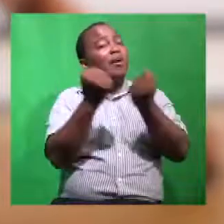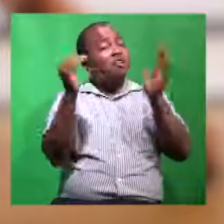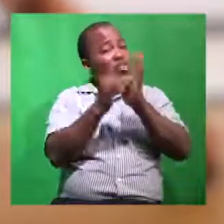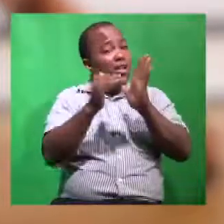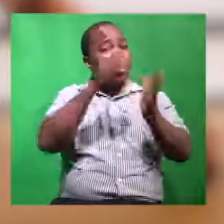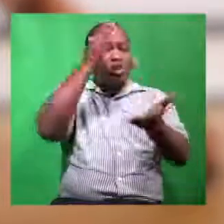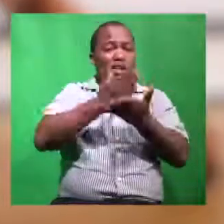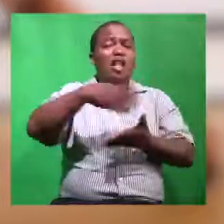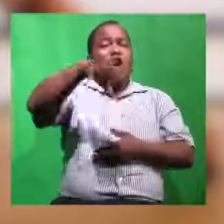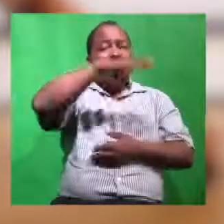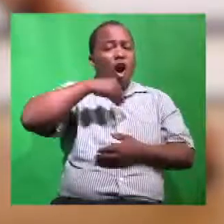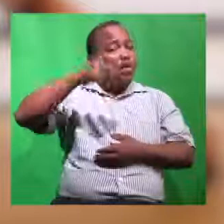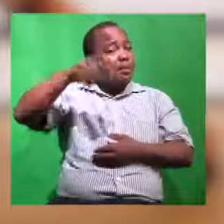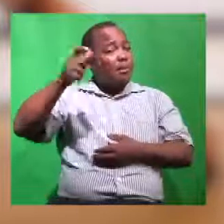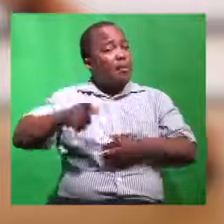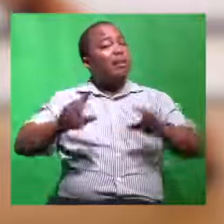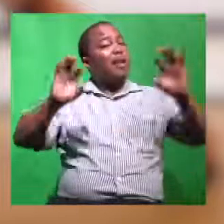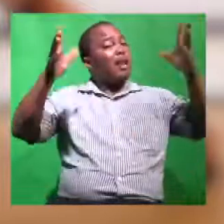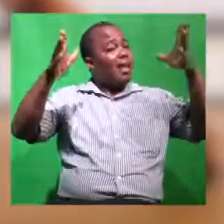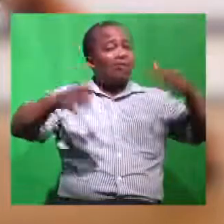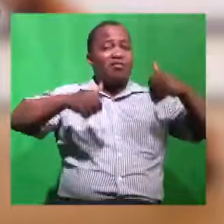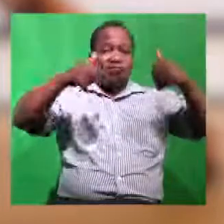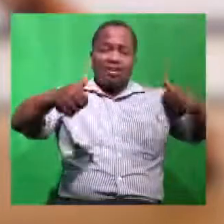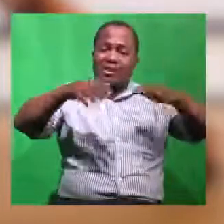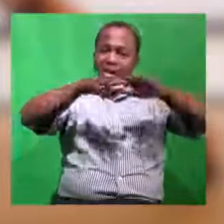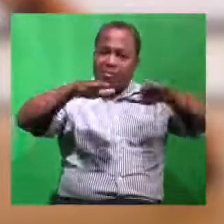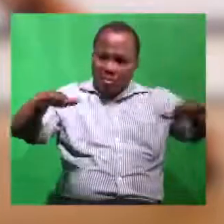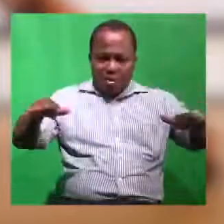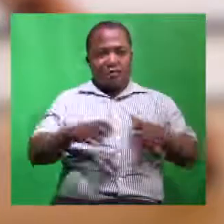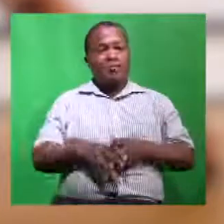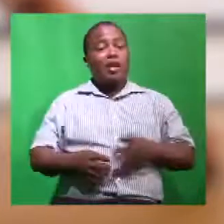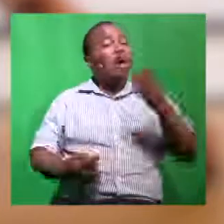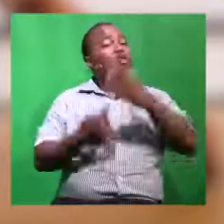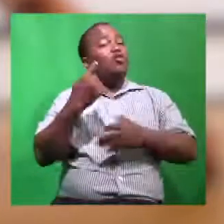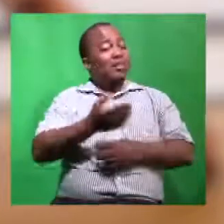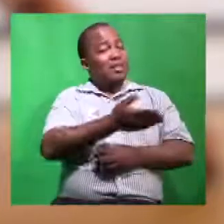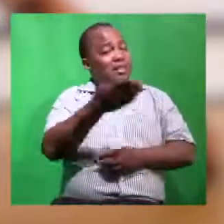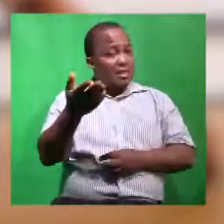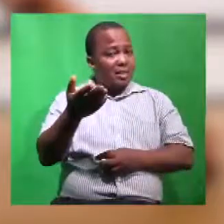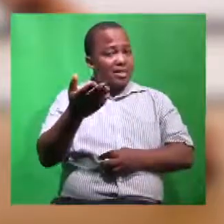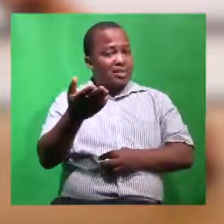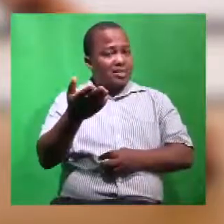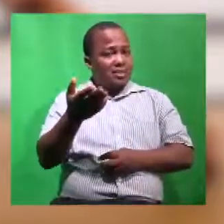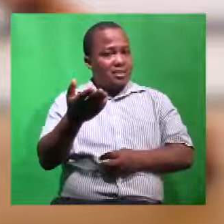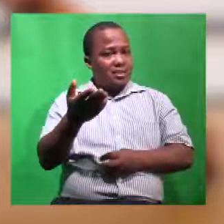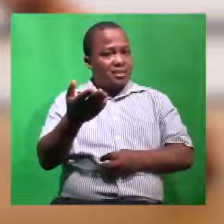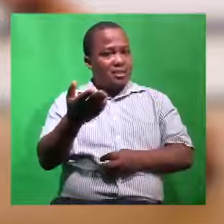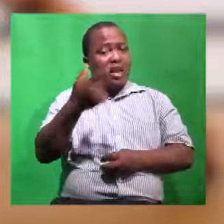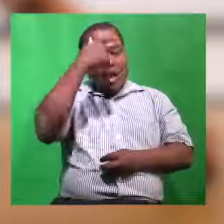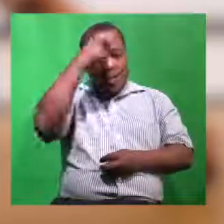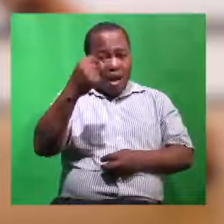that those people are living safety and peace. Due to superstition,